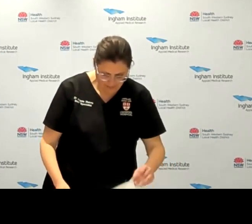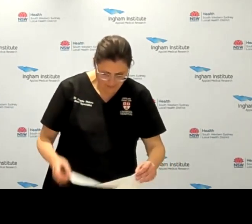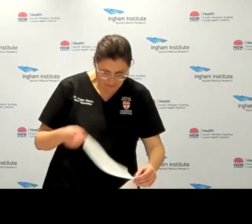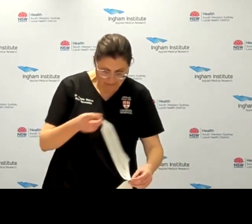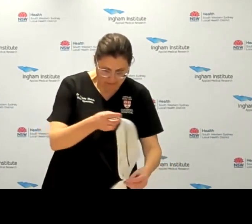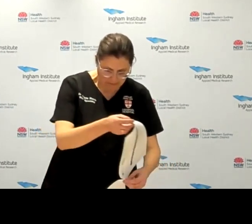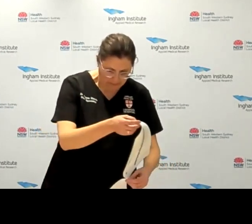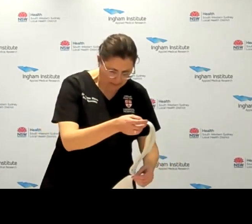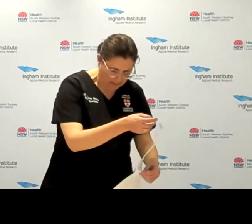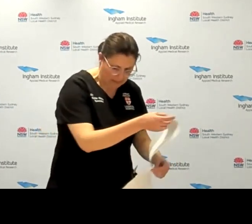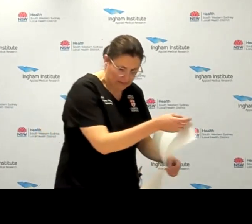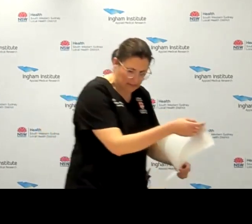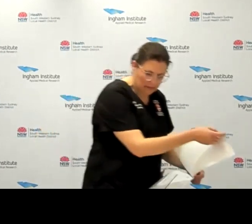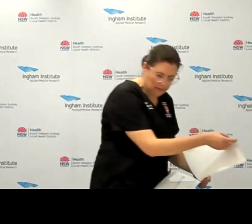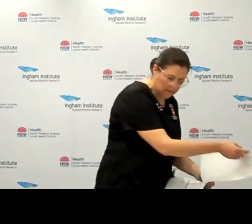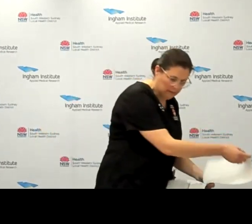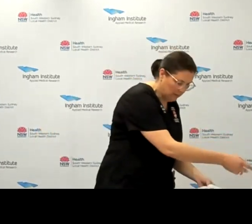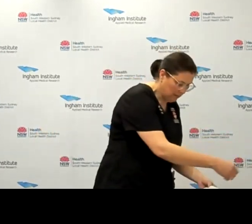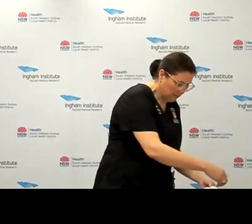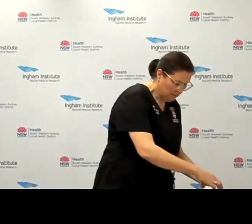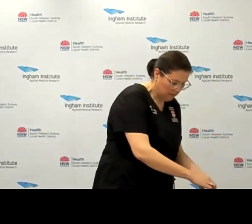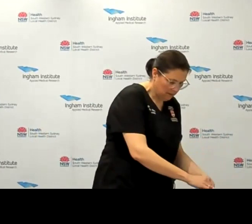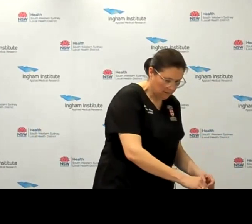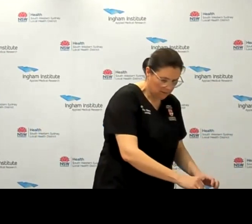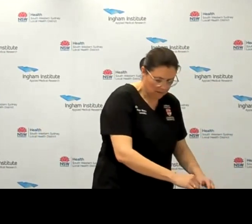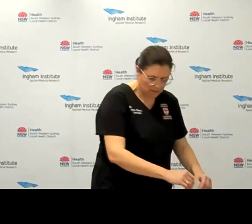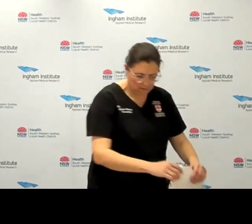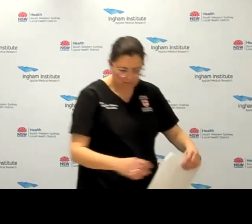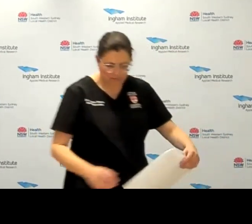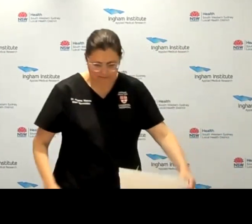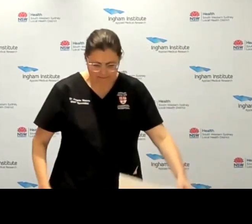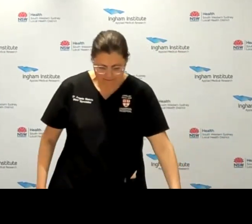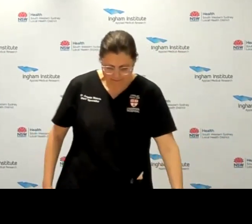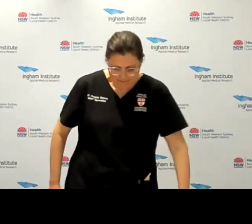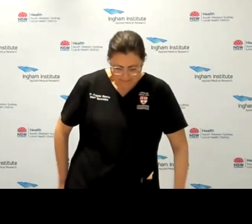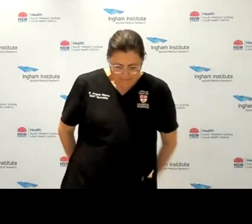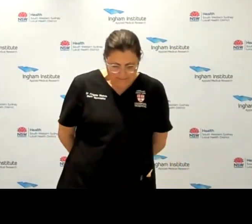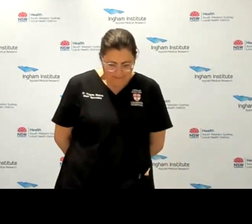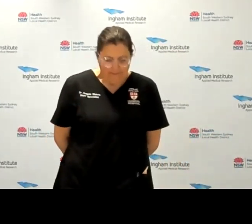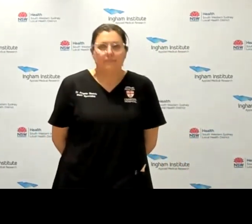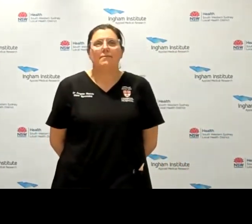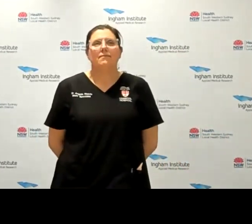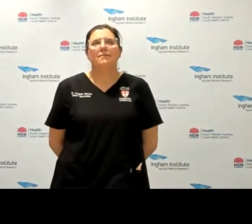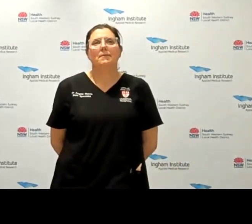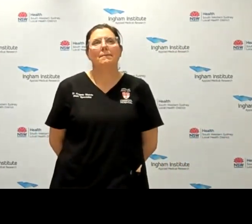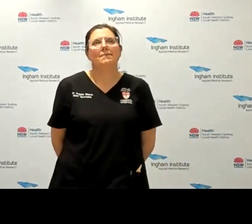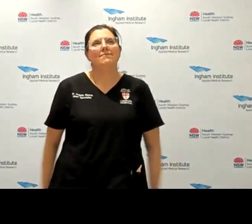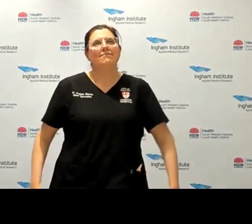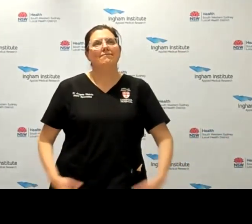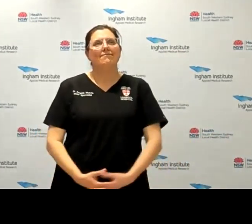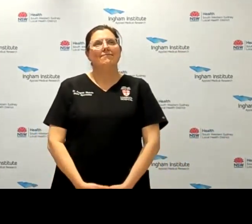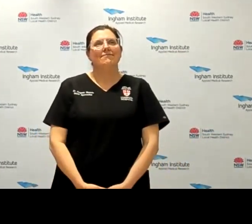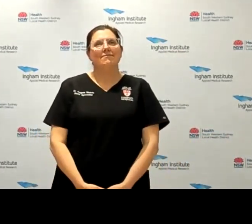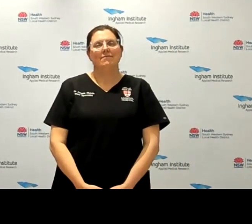things that need to be optimized. So for one is, based on our current understanding, we perhaps will have to adjust the dose of aspirin to 150 milligrams